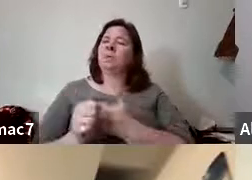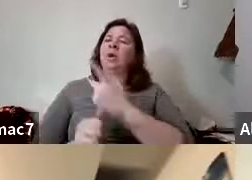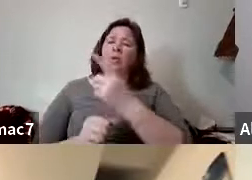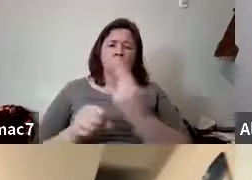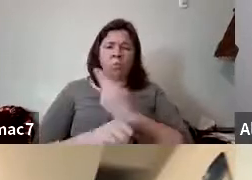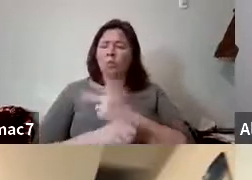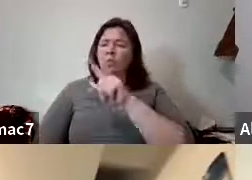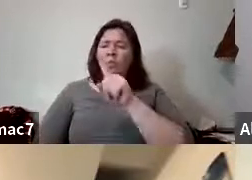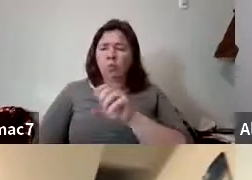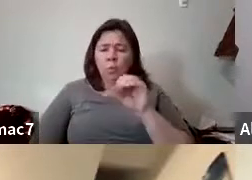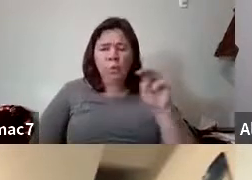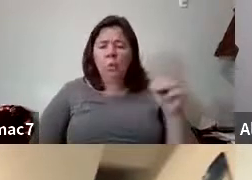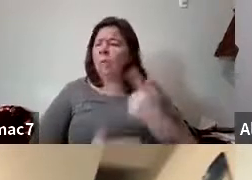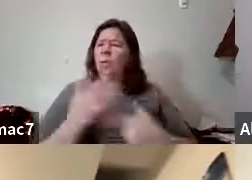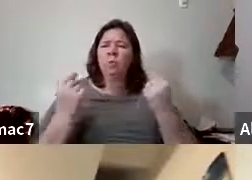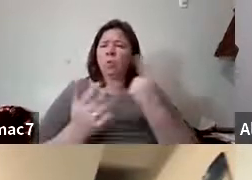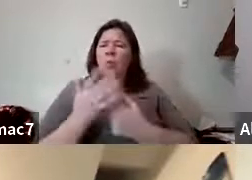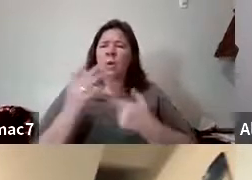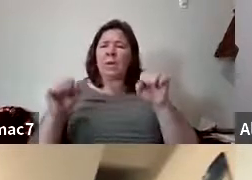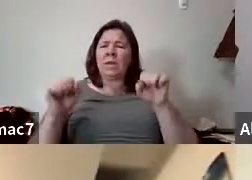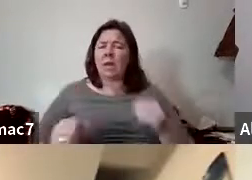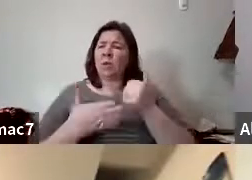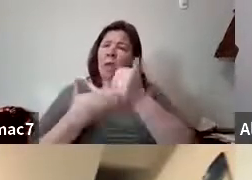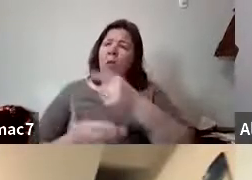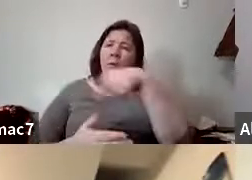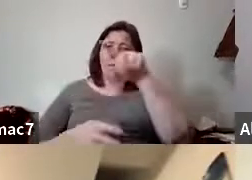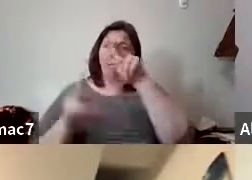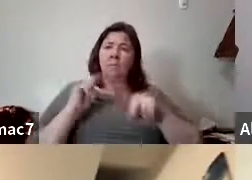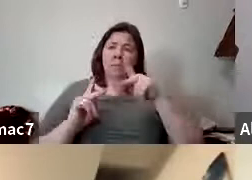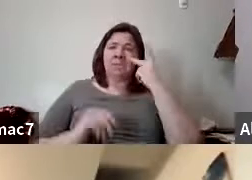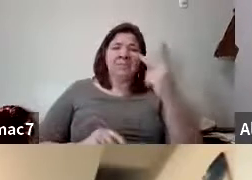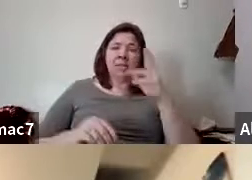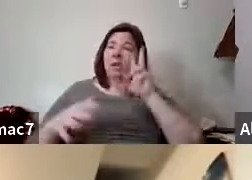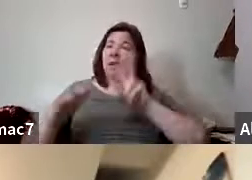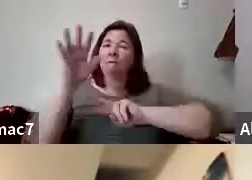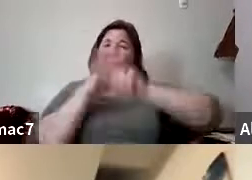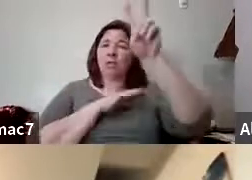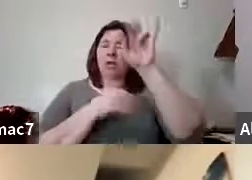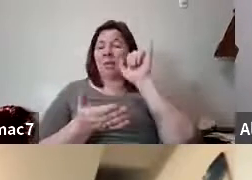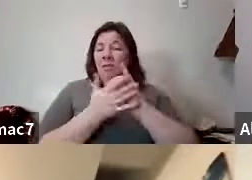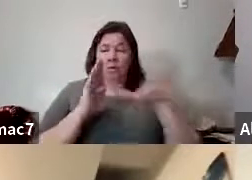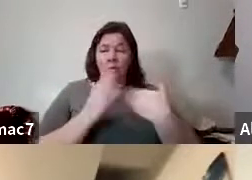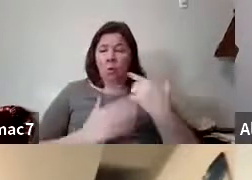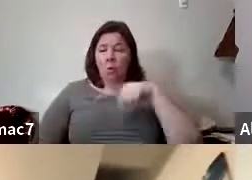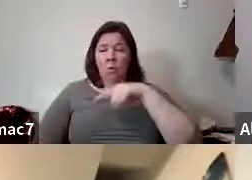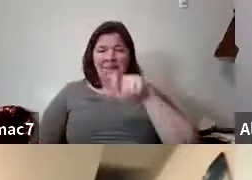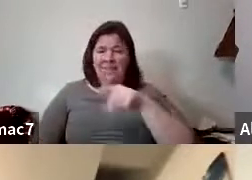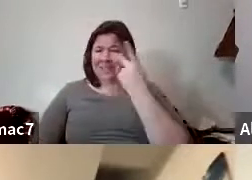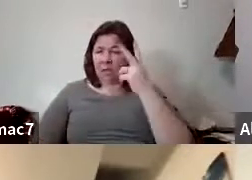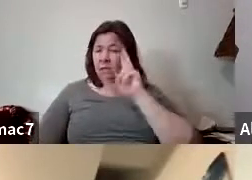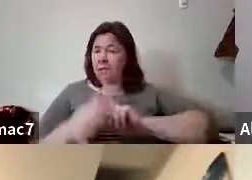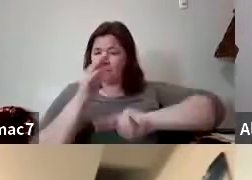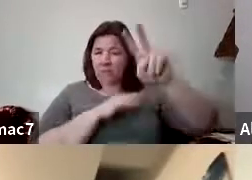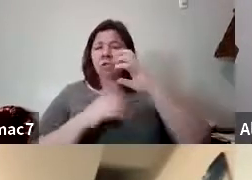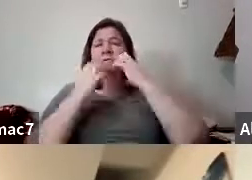do 3-ways. We'll do whatever you guys need to help these people see the vision, because that's all we need them to see, the vision and the